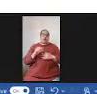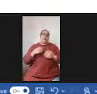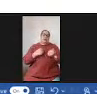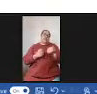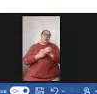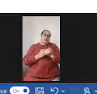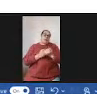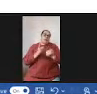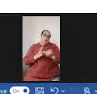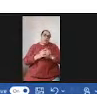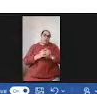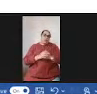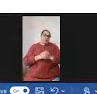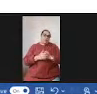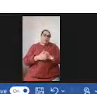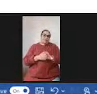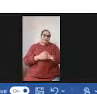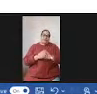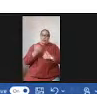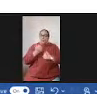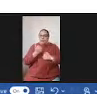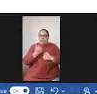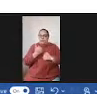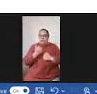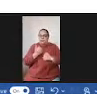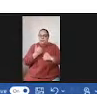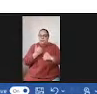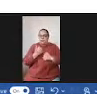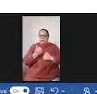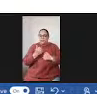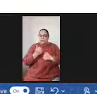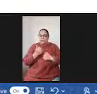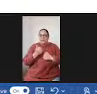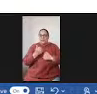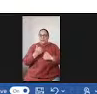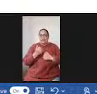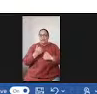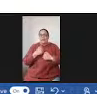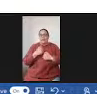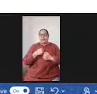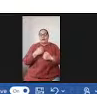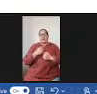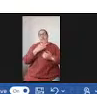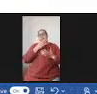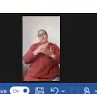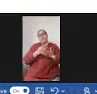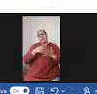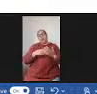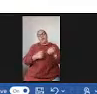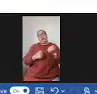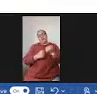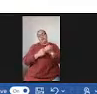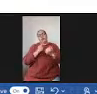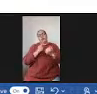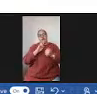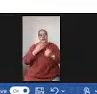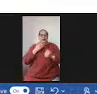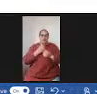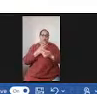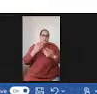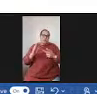Chair. My apologies, Member. I move that we support that report. Thank you very much, Member